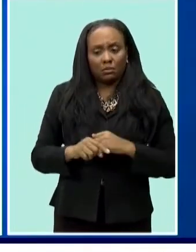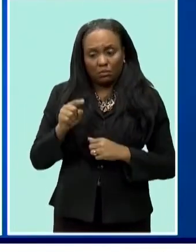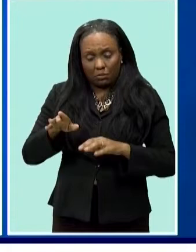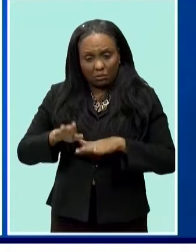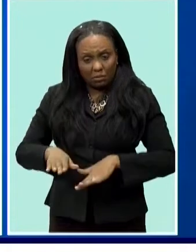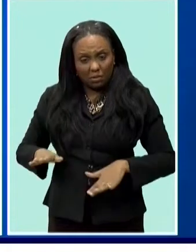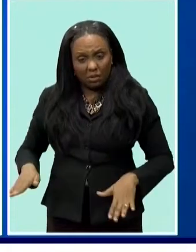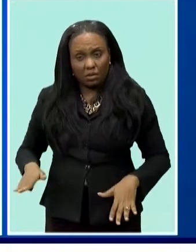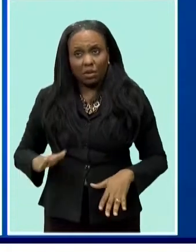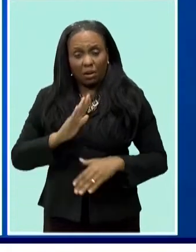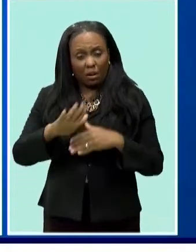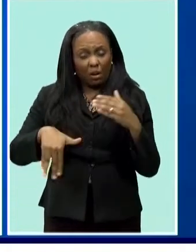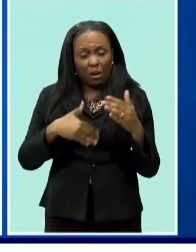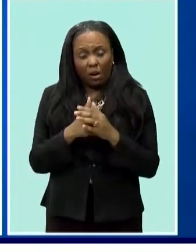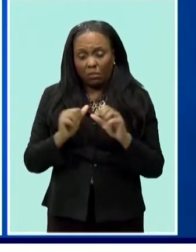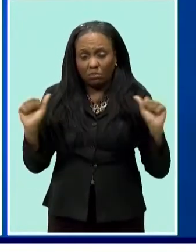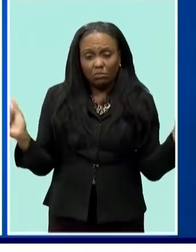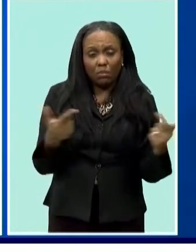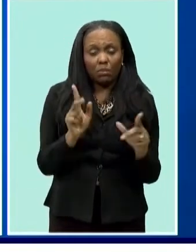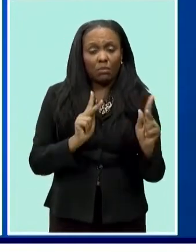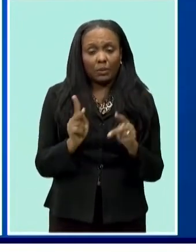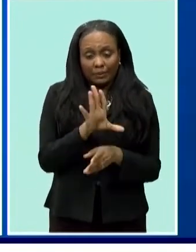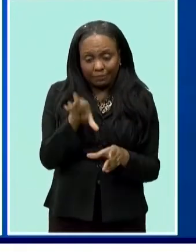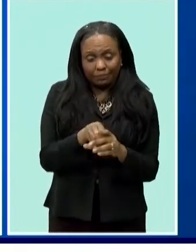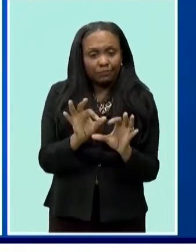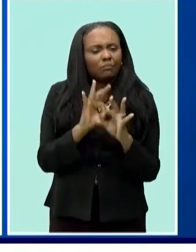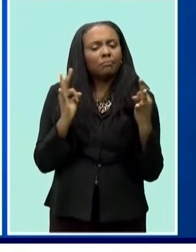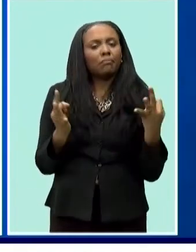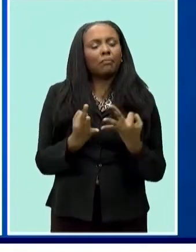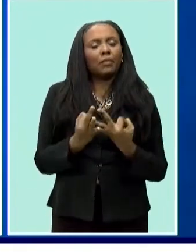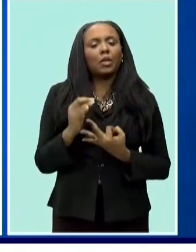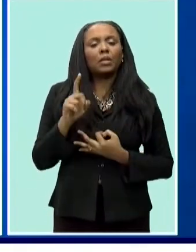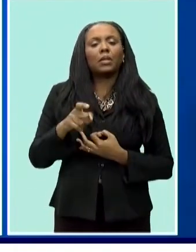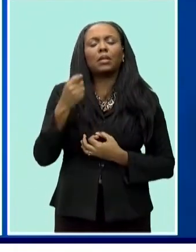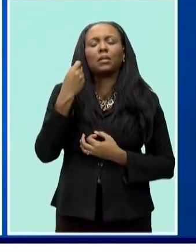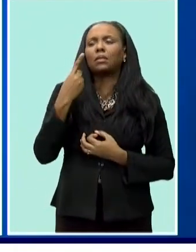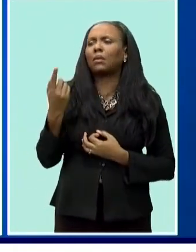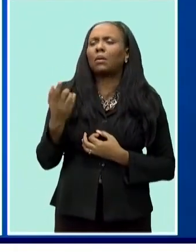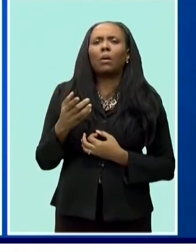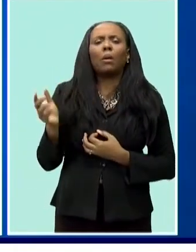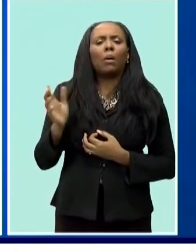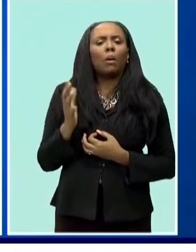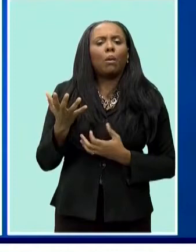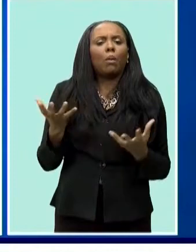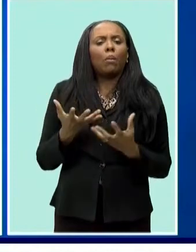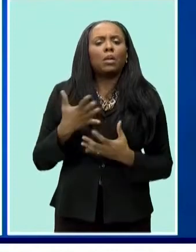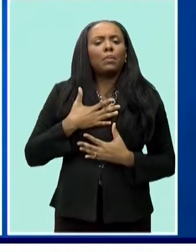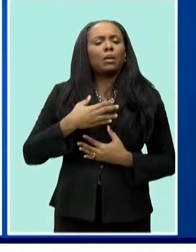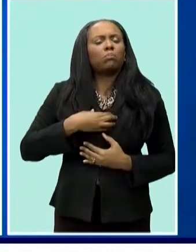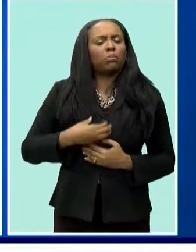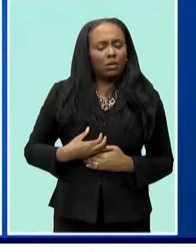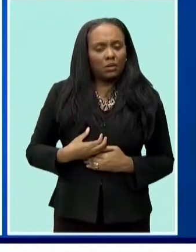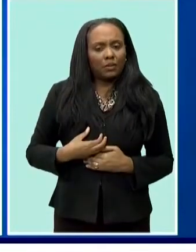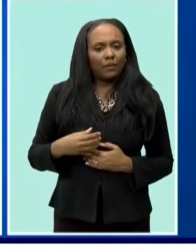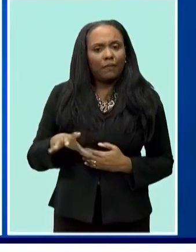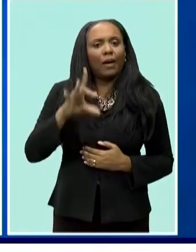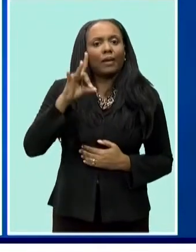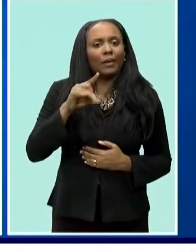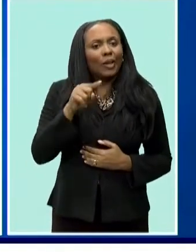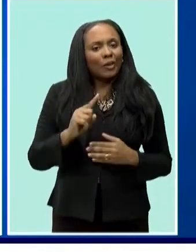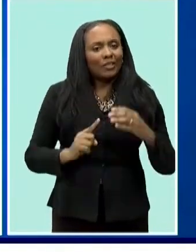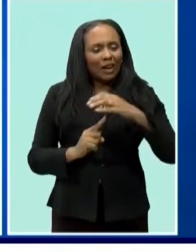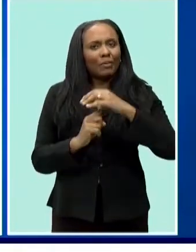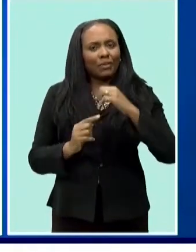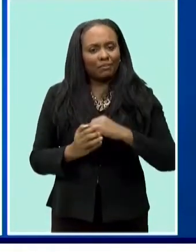your extended family, everybody, is to help you find it and to help you to celebrate it. Many other activities are scheduled for